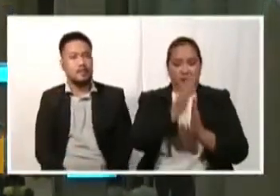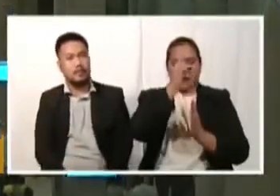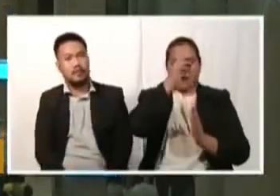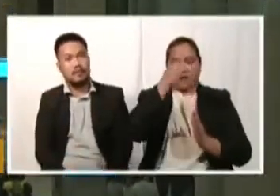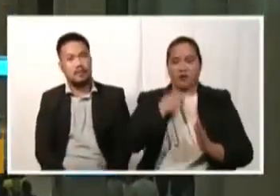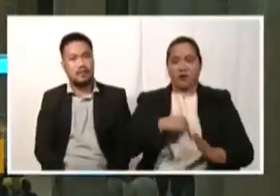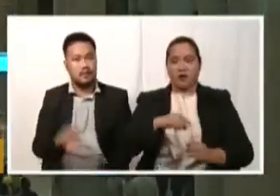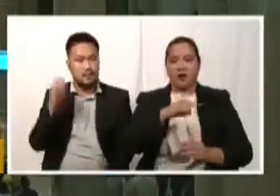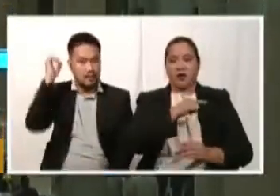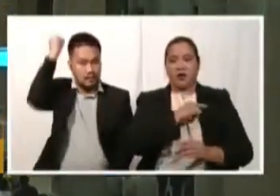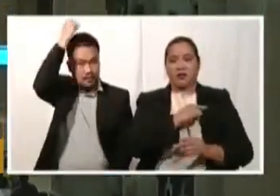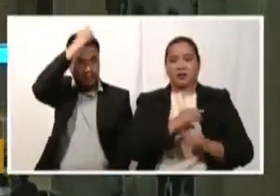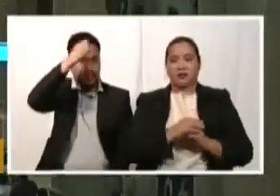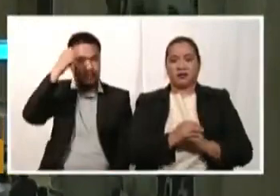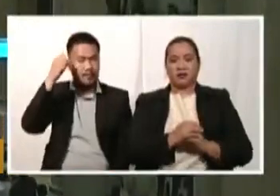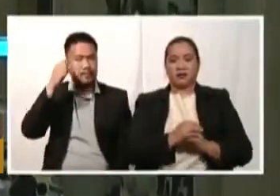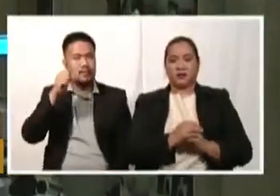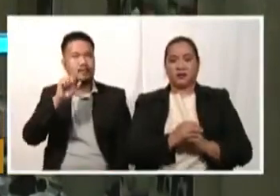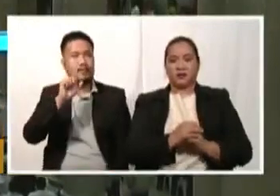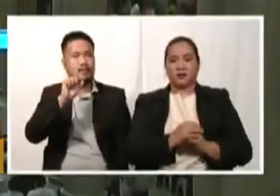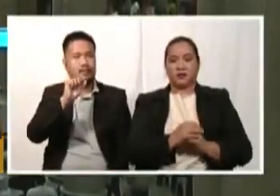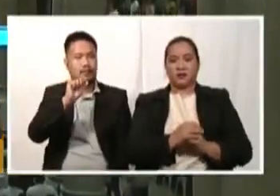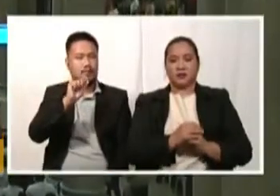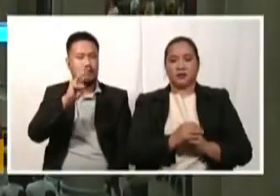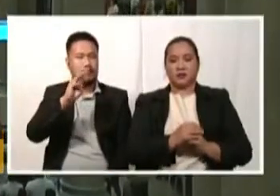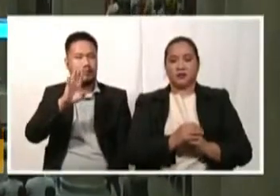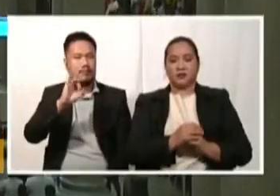Saints Ambrose and Acosta,